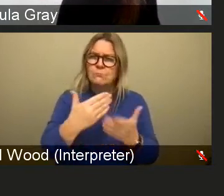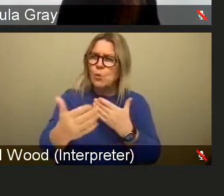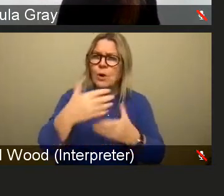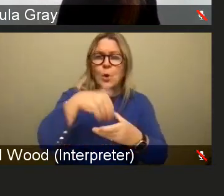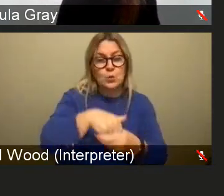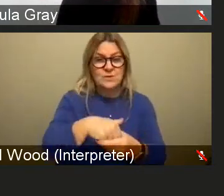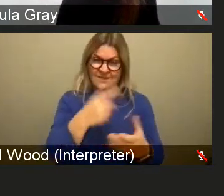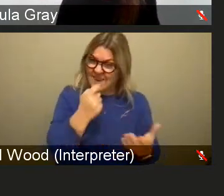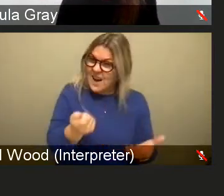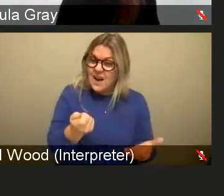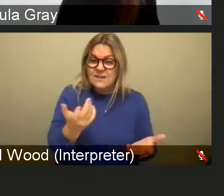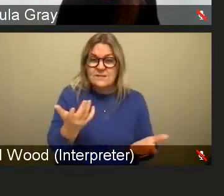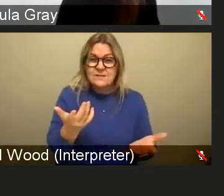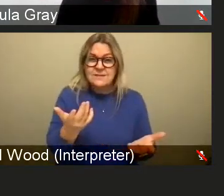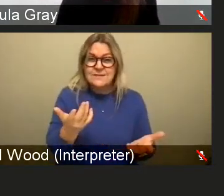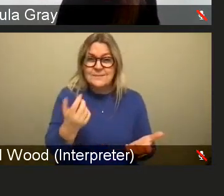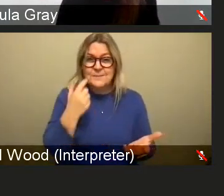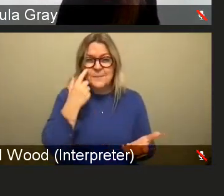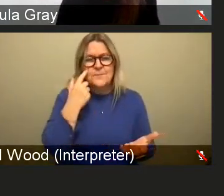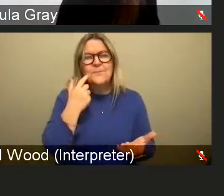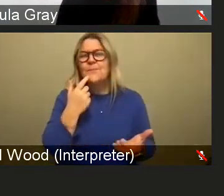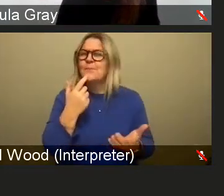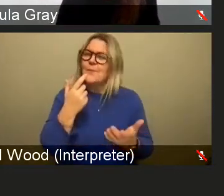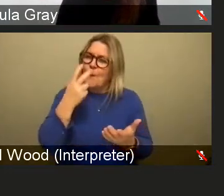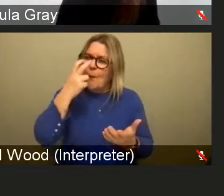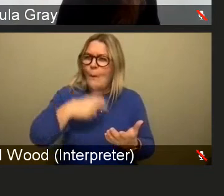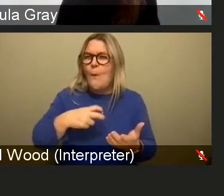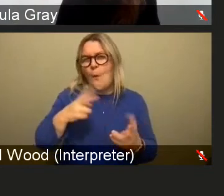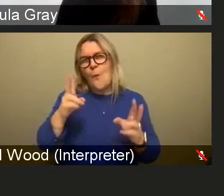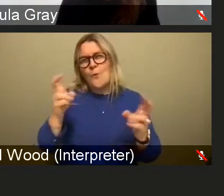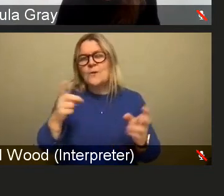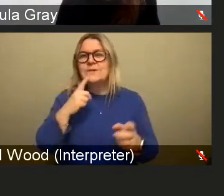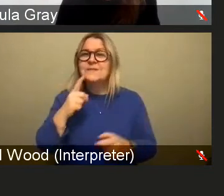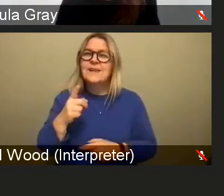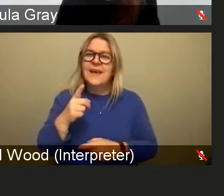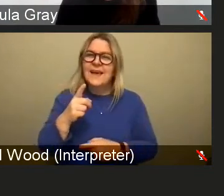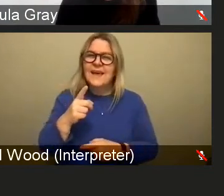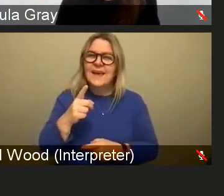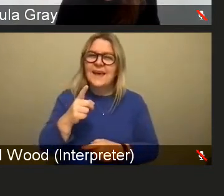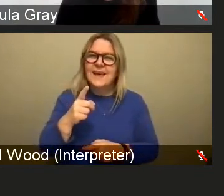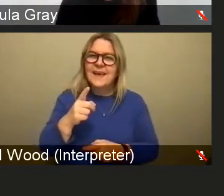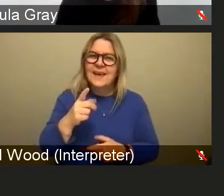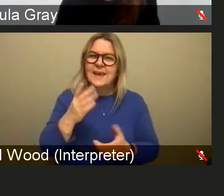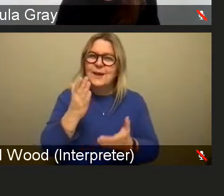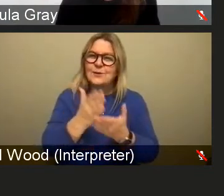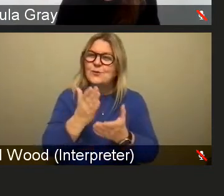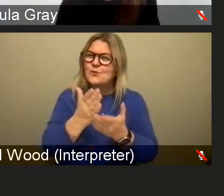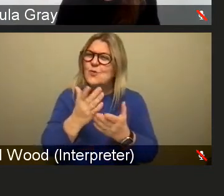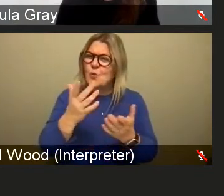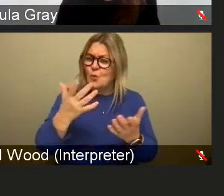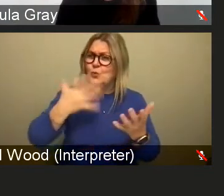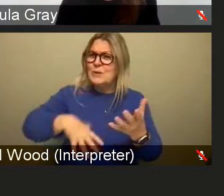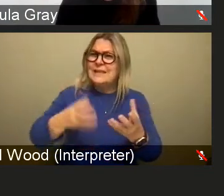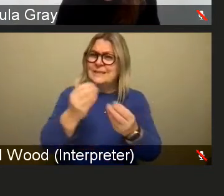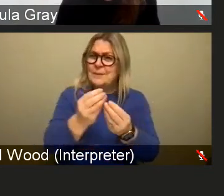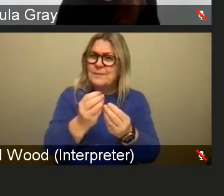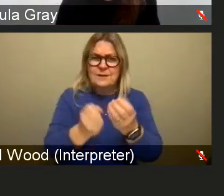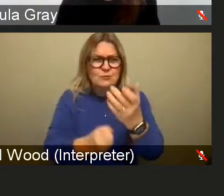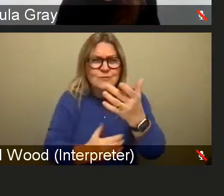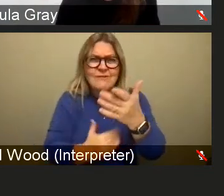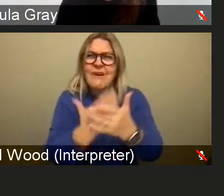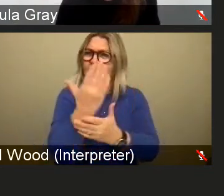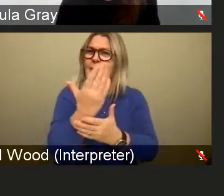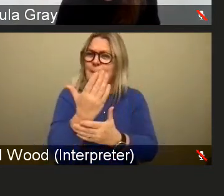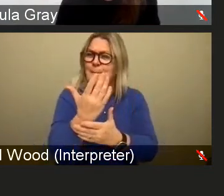It's an old hackneyed analogy here, but it's like turning an oil tanker mid-Atlantic, isn't it? But that takes a long time to happen. But we can